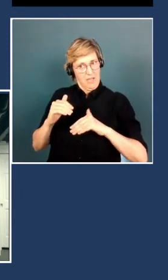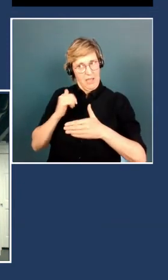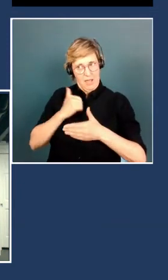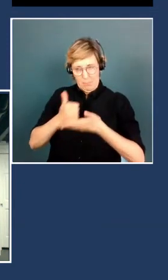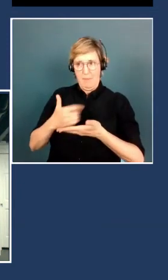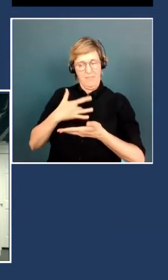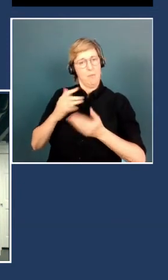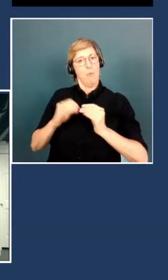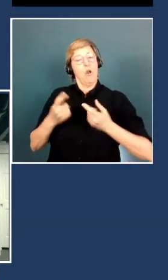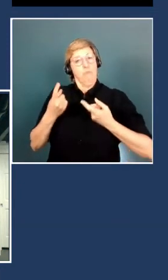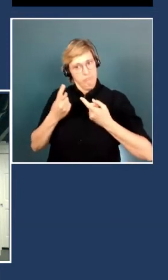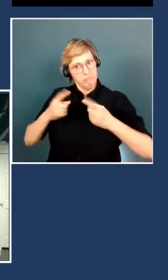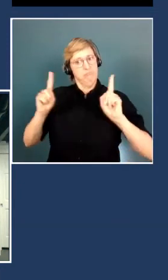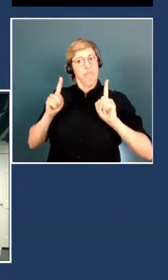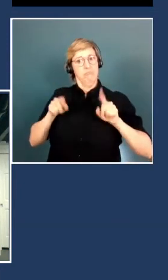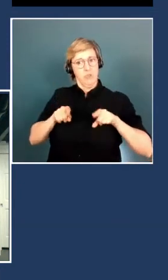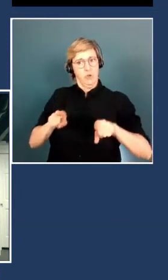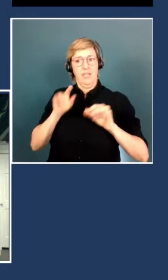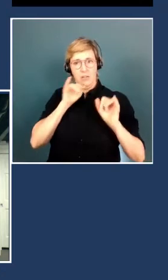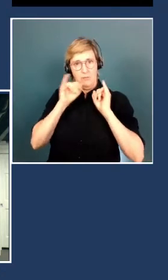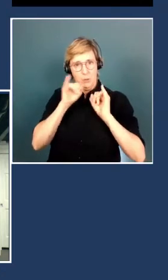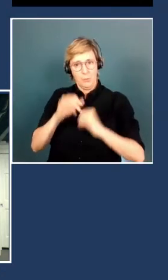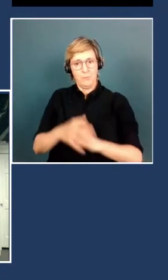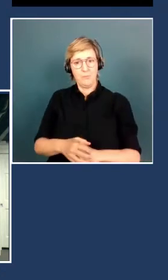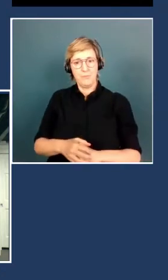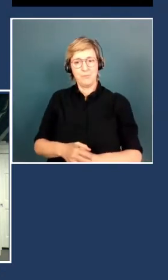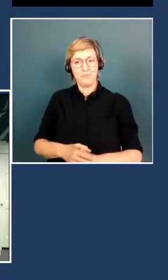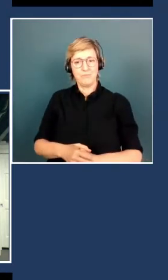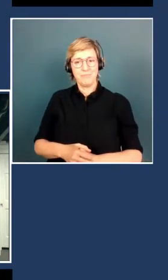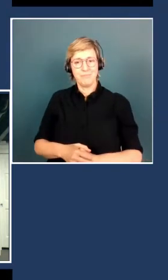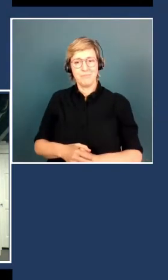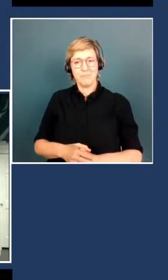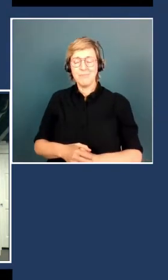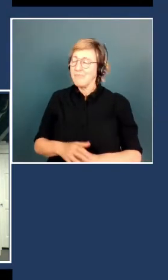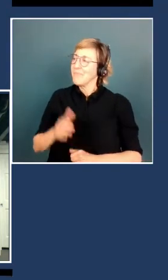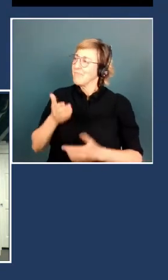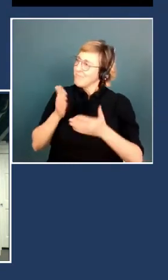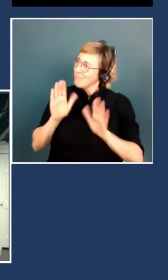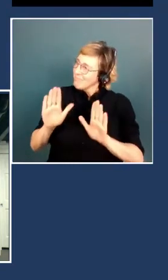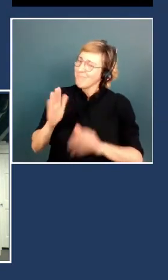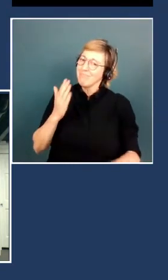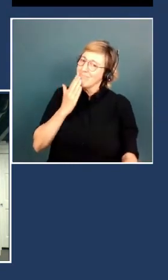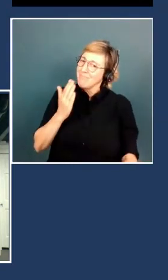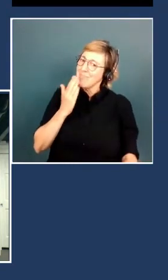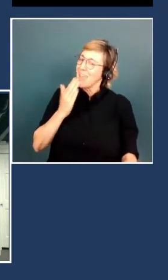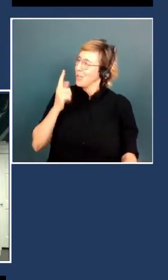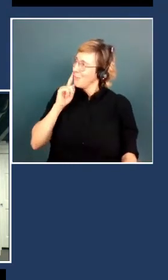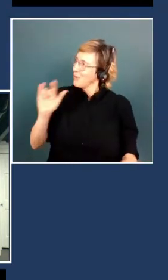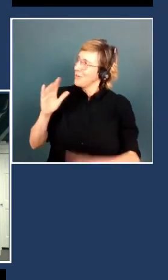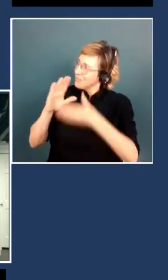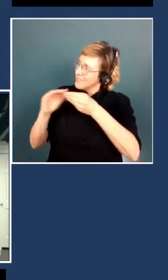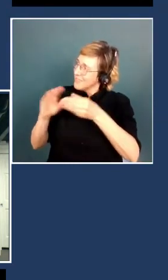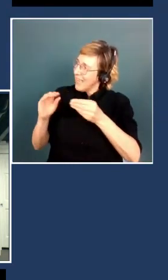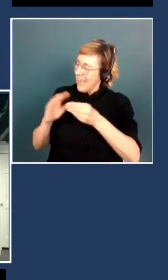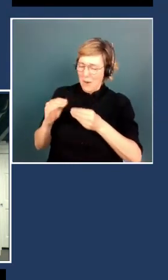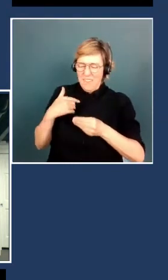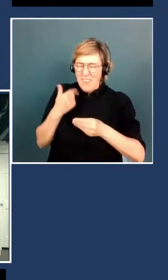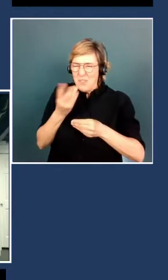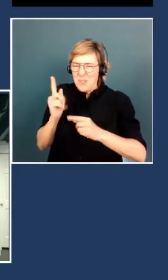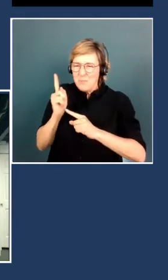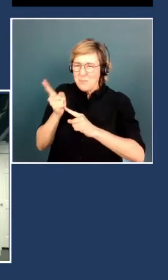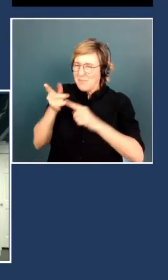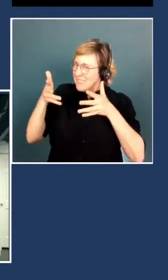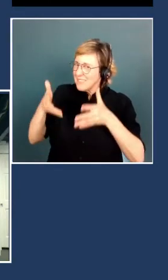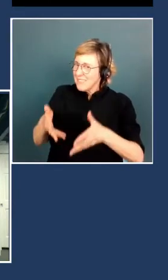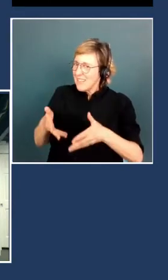guys. And we have just a few more minutes left for a few more questions, and we do have another good list to go through, but I also want to share just from